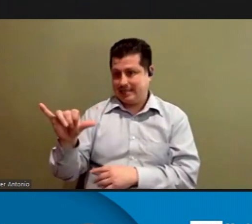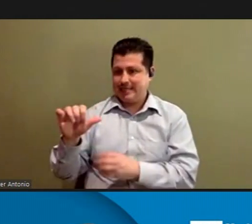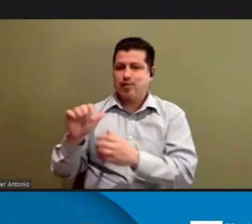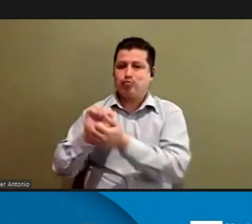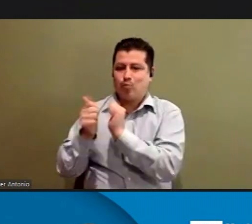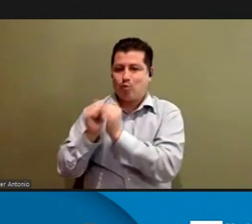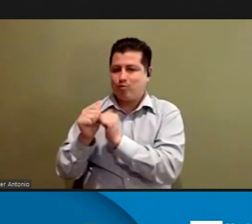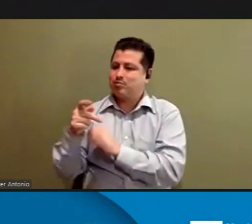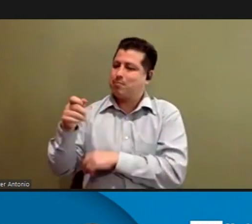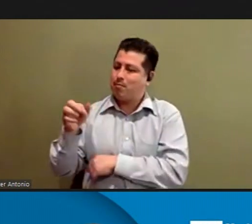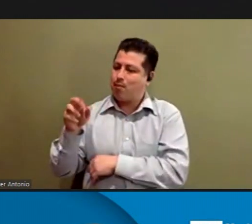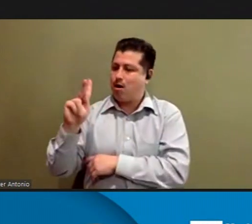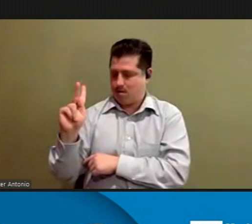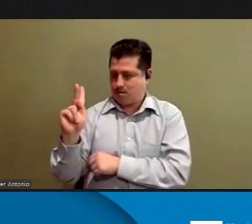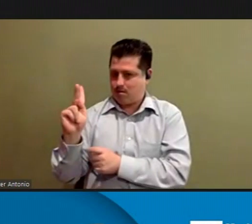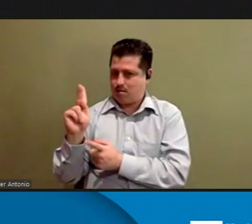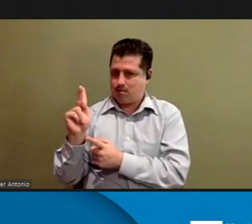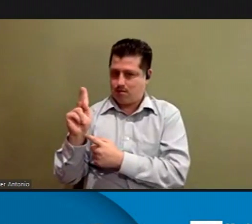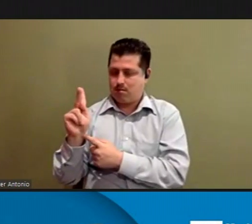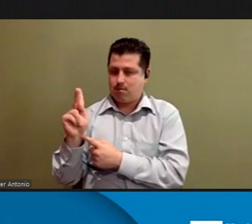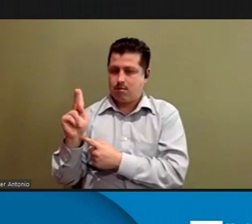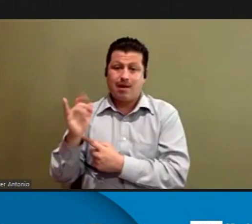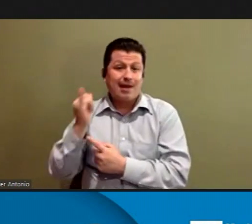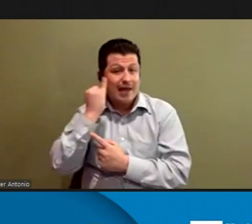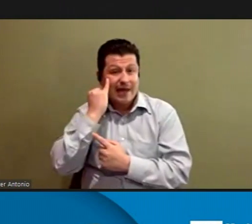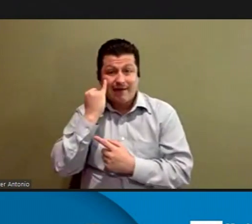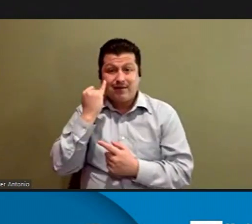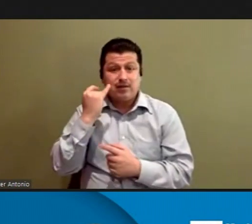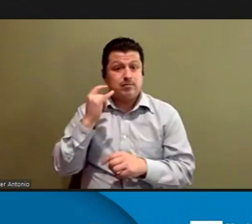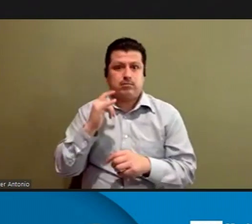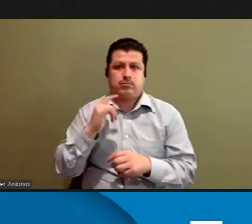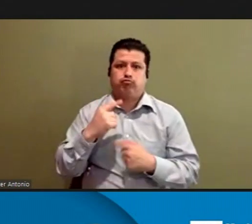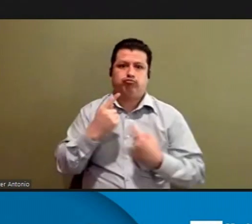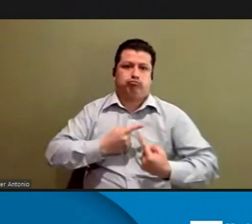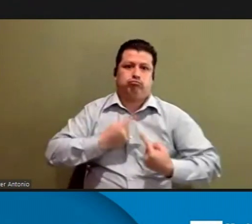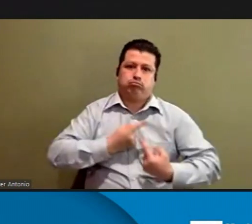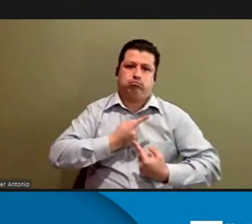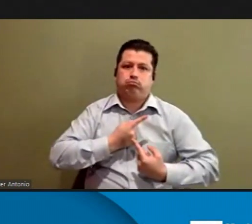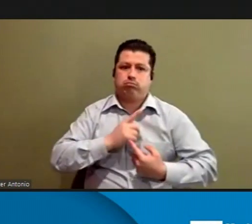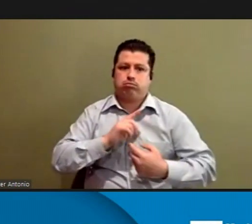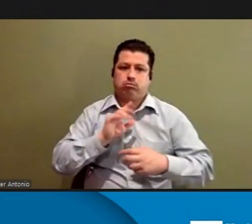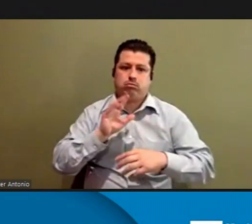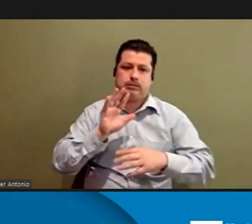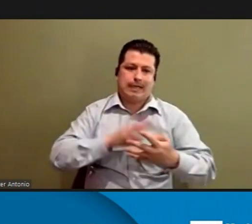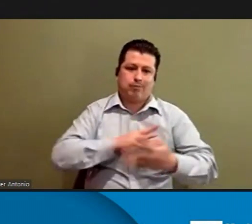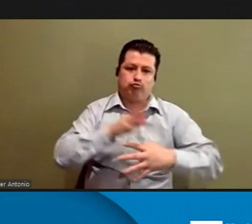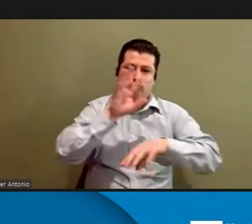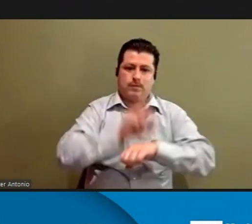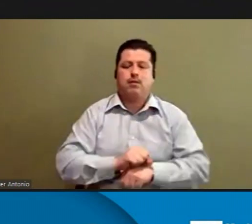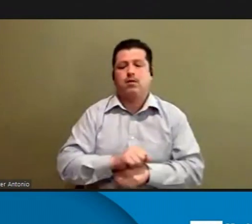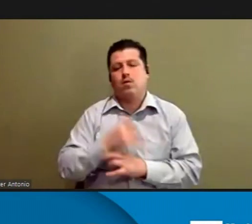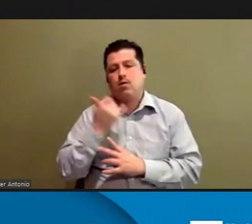Park. But if you have trouble getting on and registering, please call